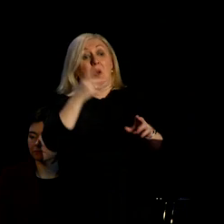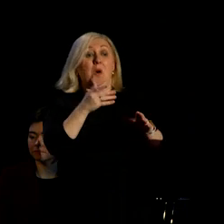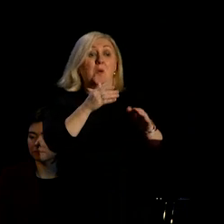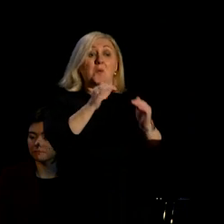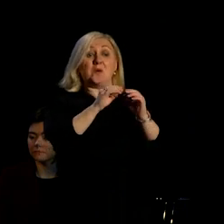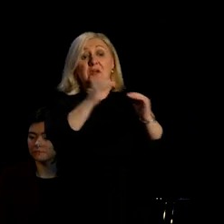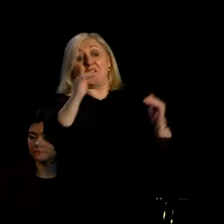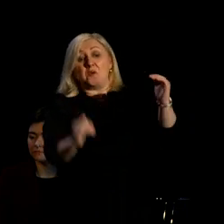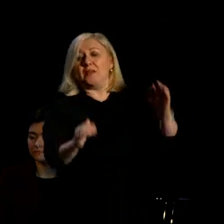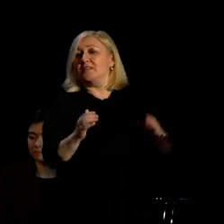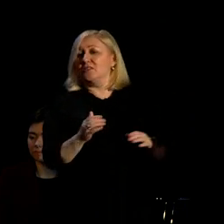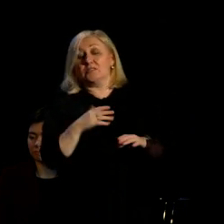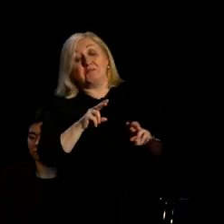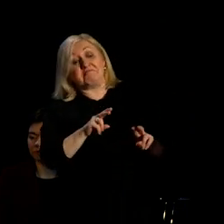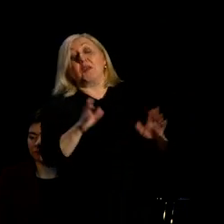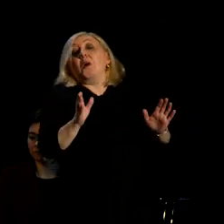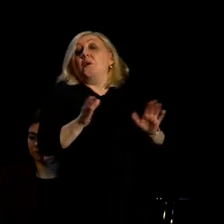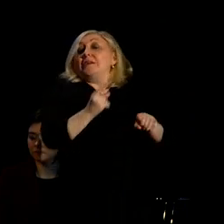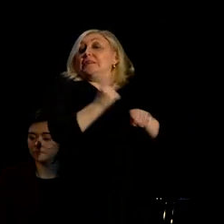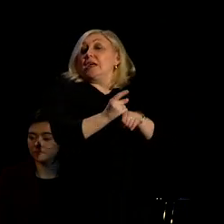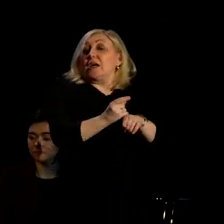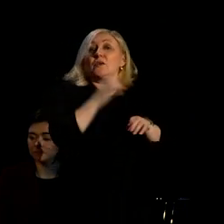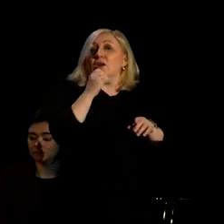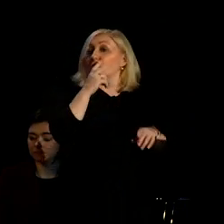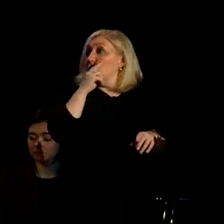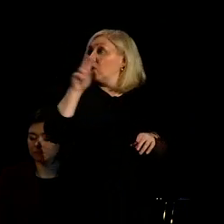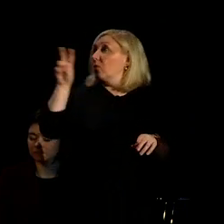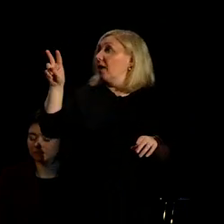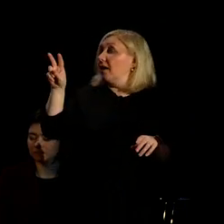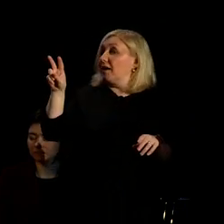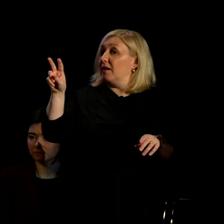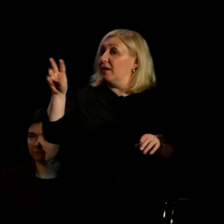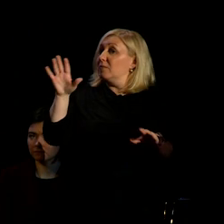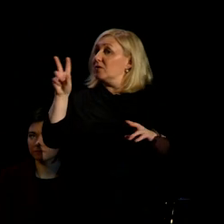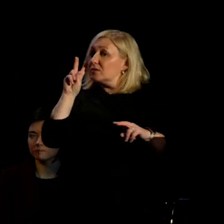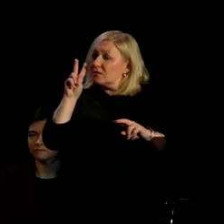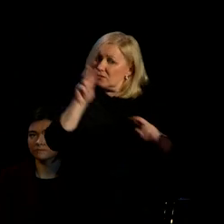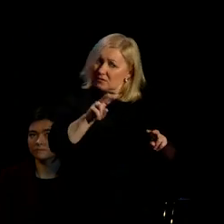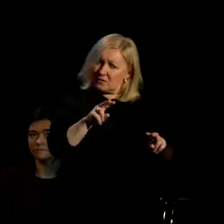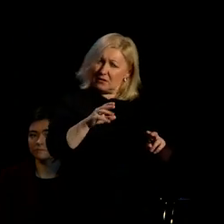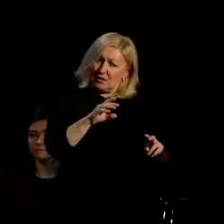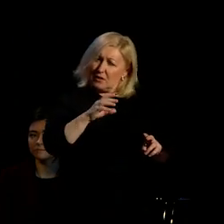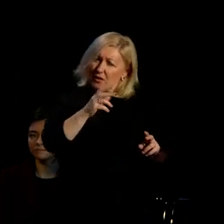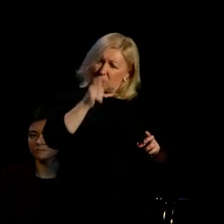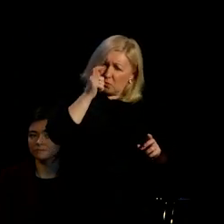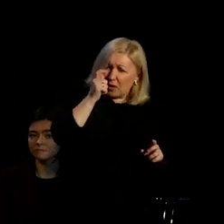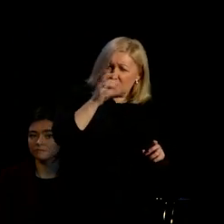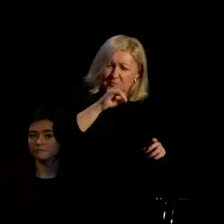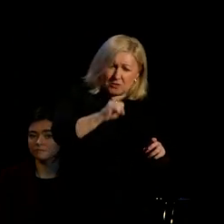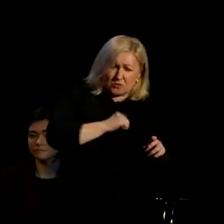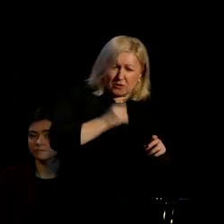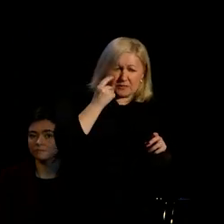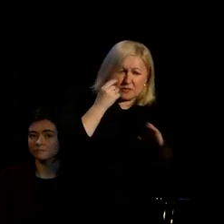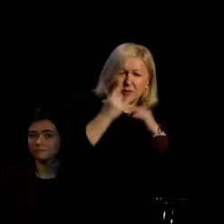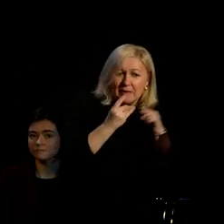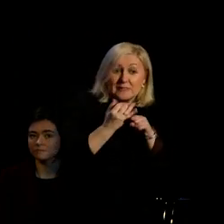in our society. Avert our gaze, but rather be alert to the rise of racism and hate speech.